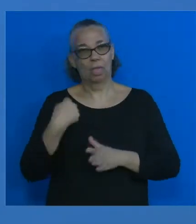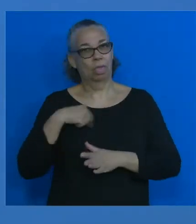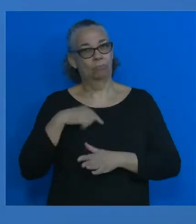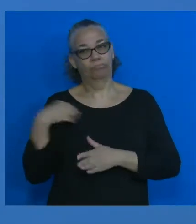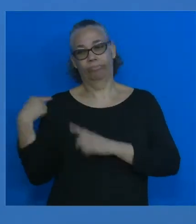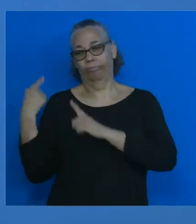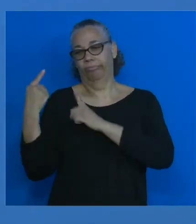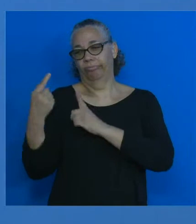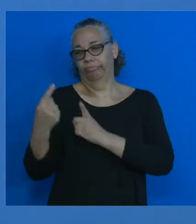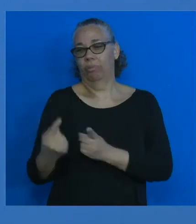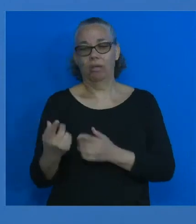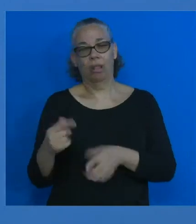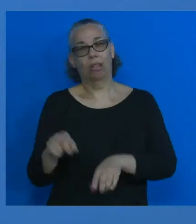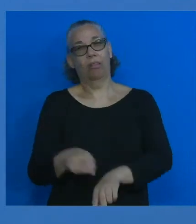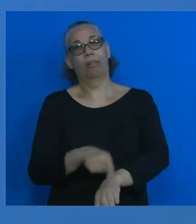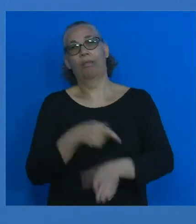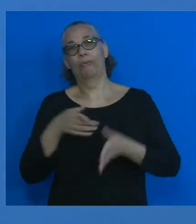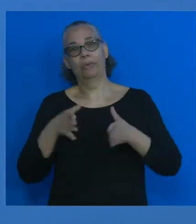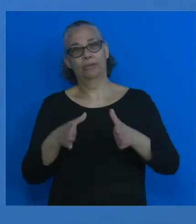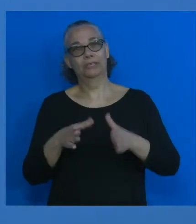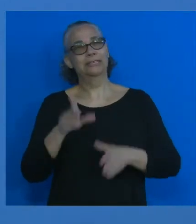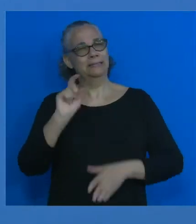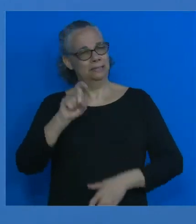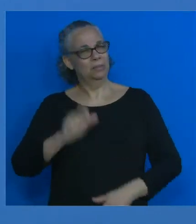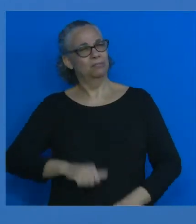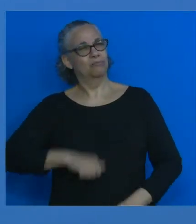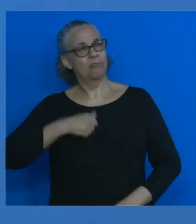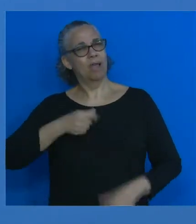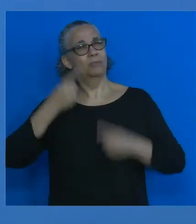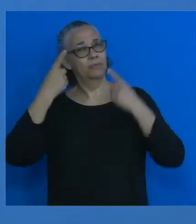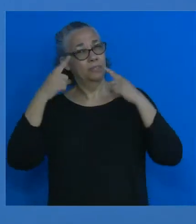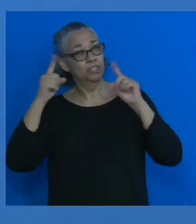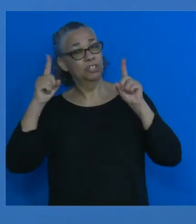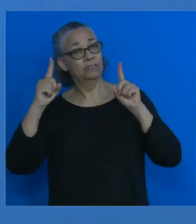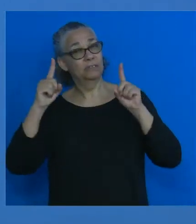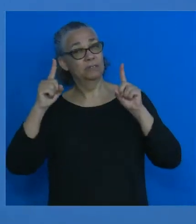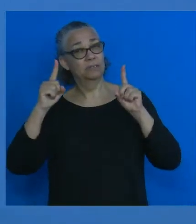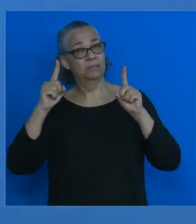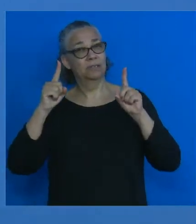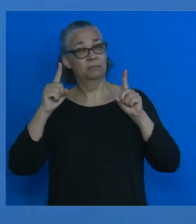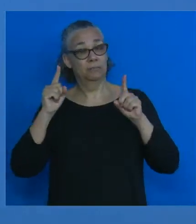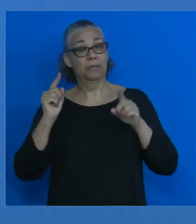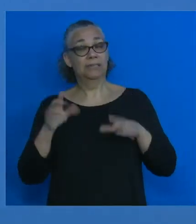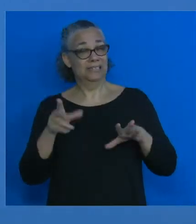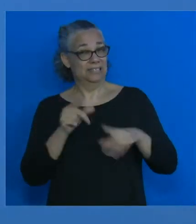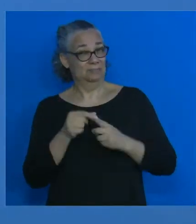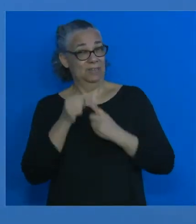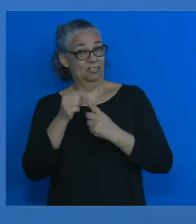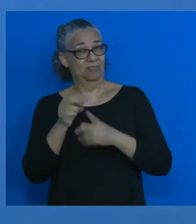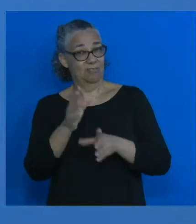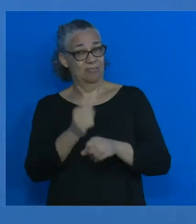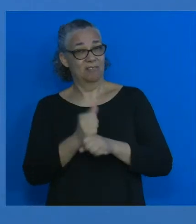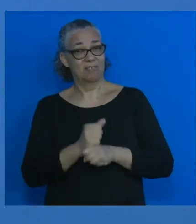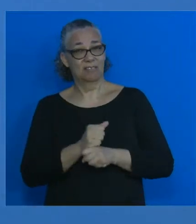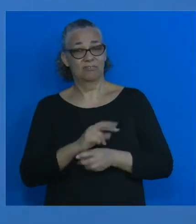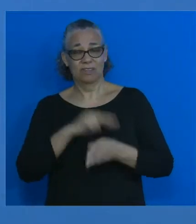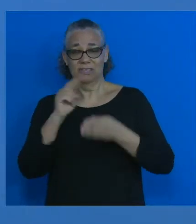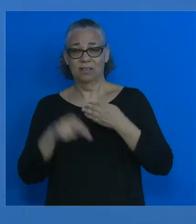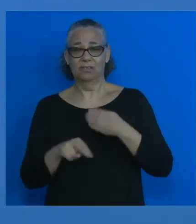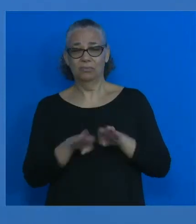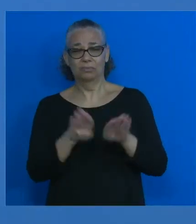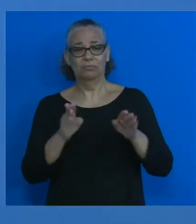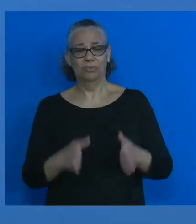should be rightfully proud of what we have achieved. More so as we've gotten those results with Bermudians at the heart of the